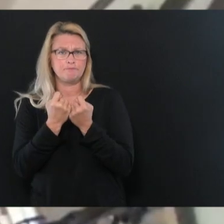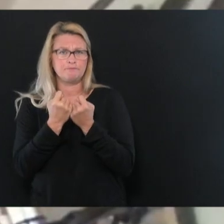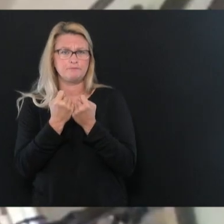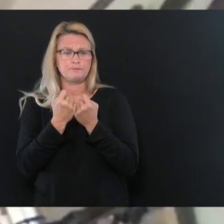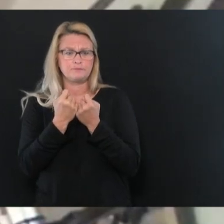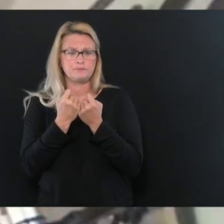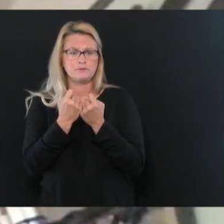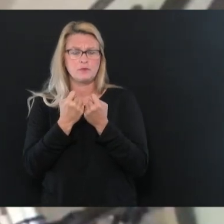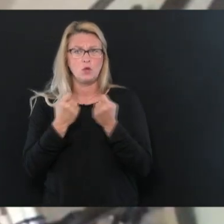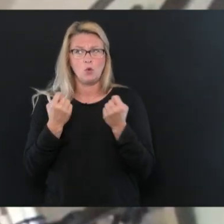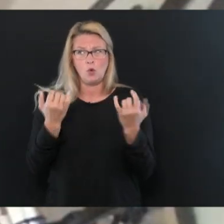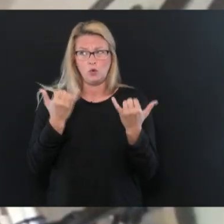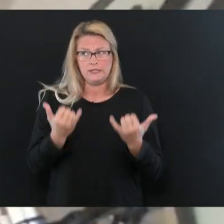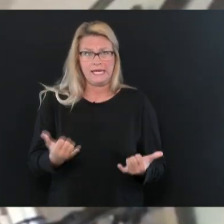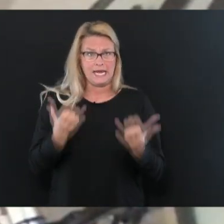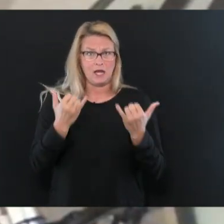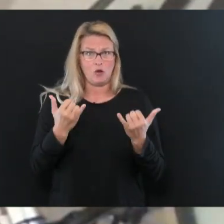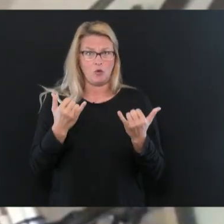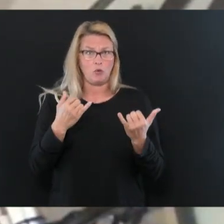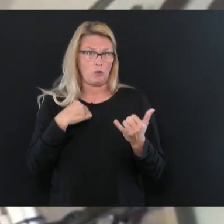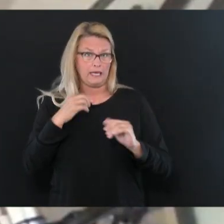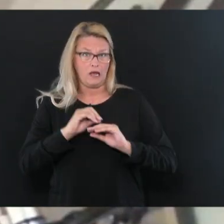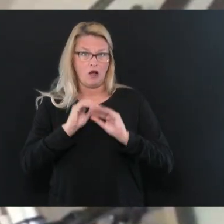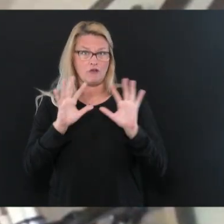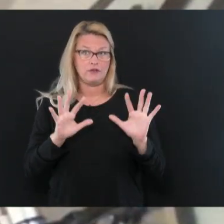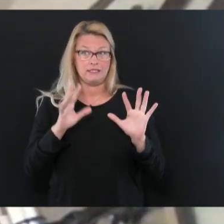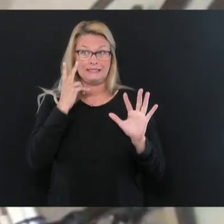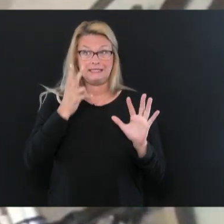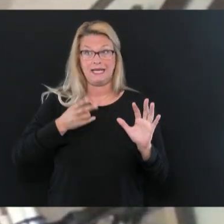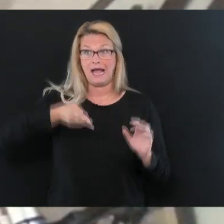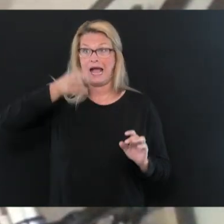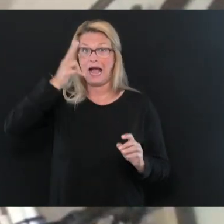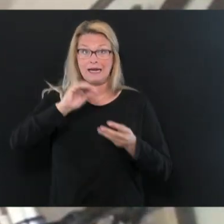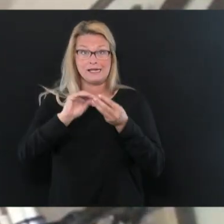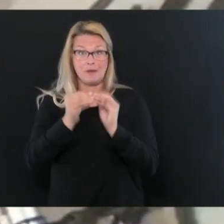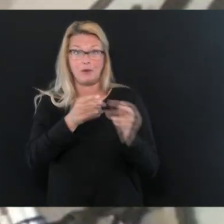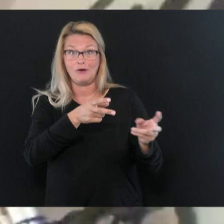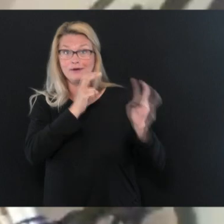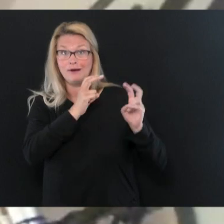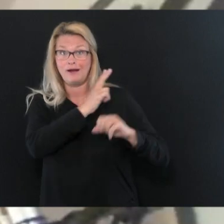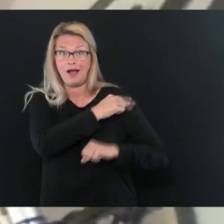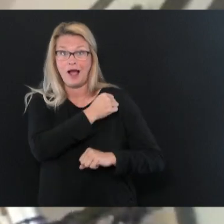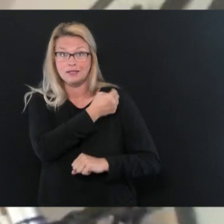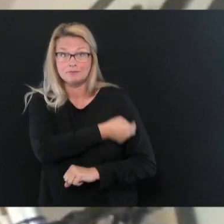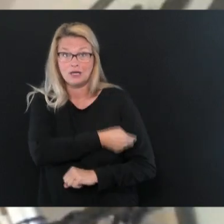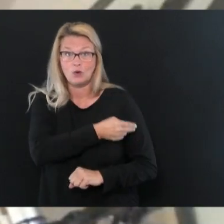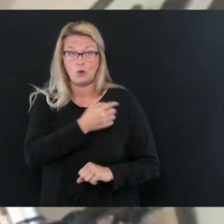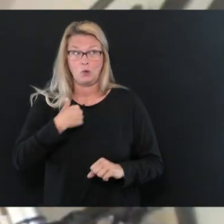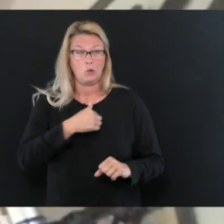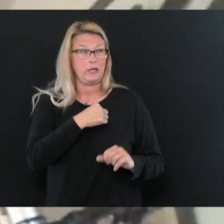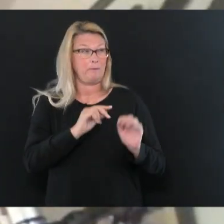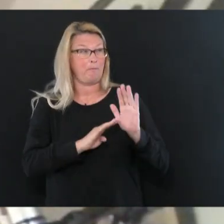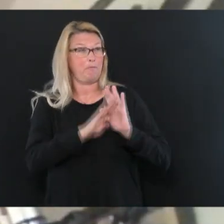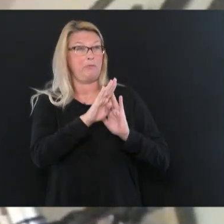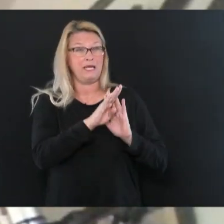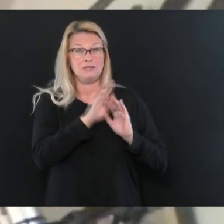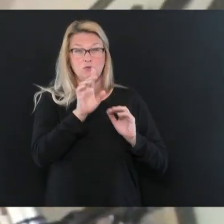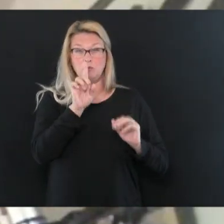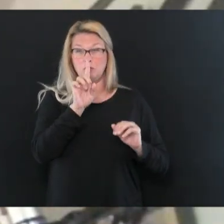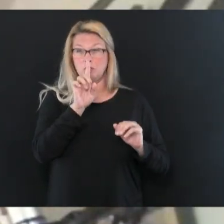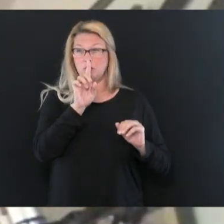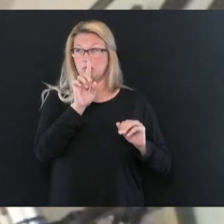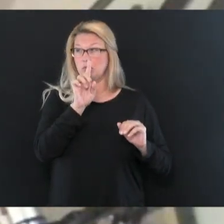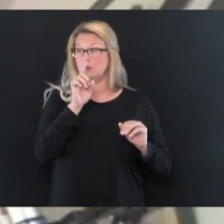to? Because obviously we still have high hospitalizations. I think we had peaked at one